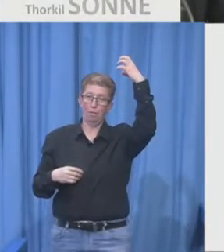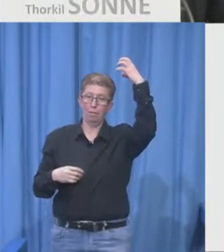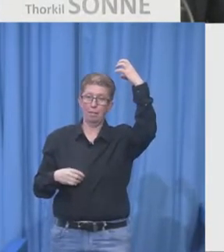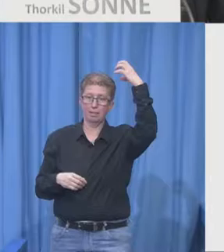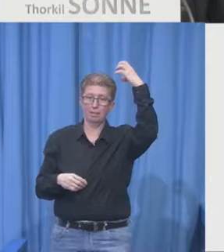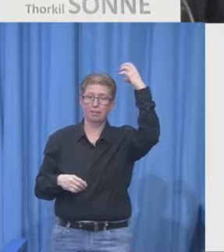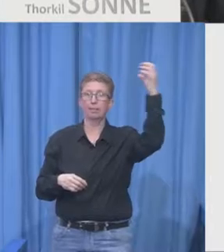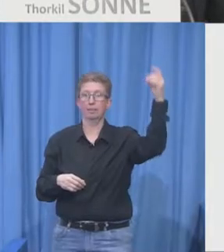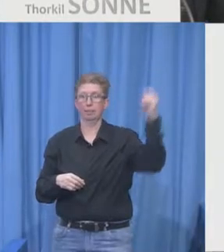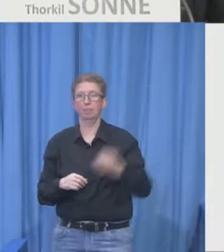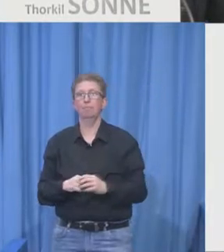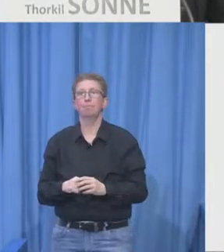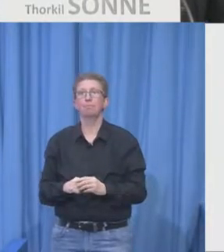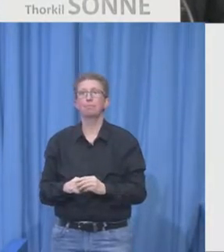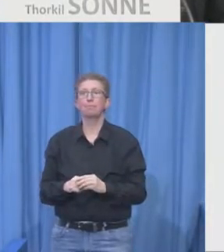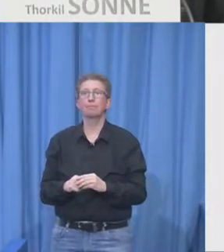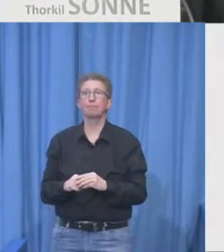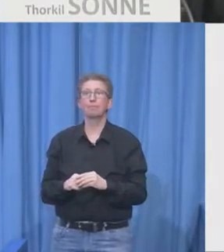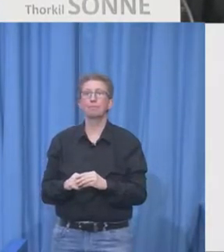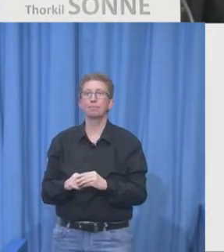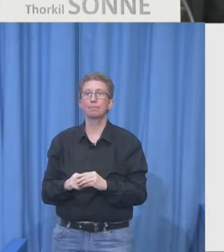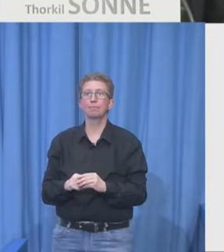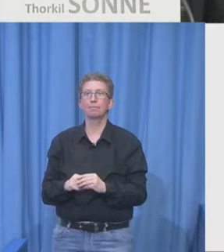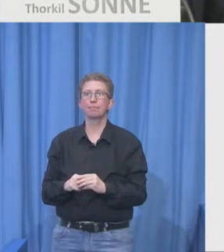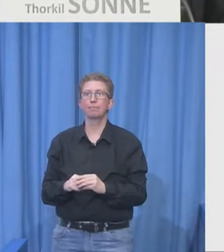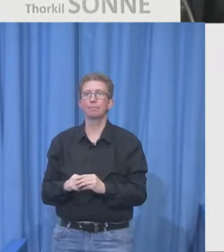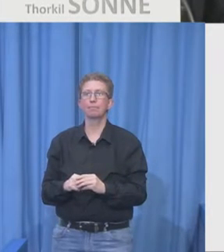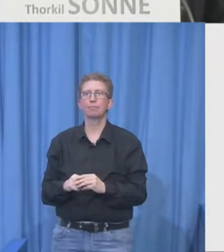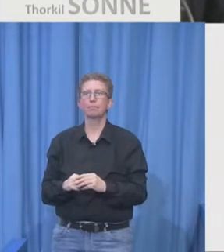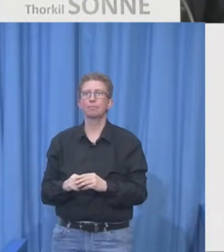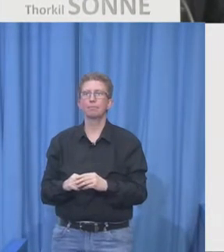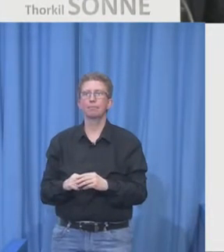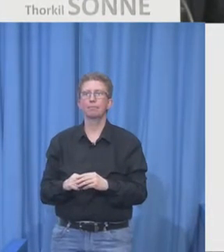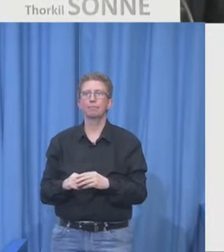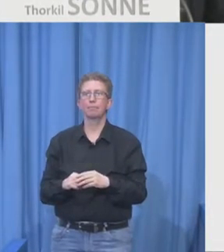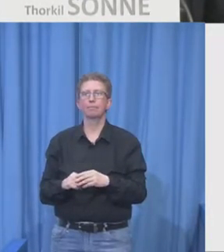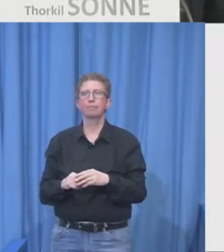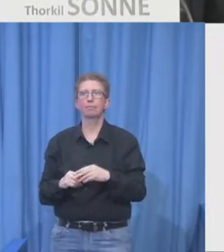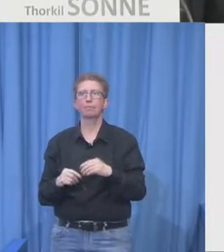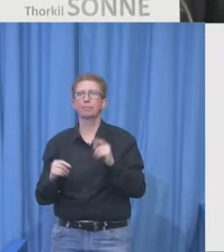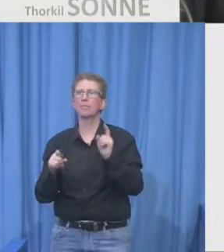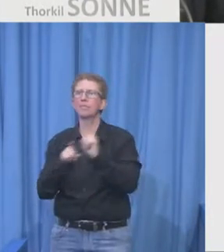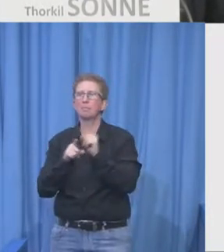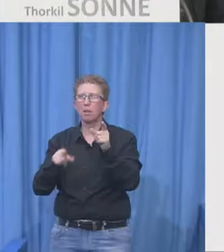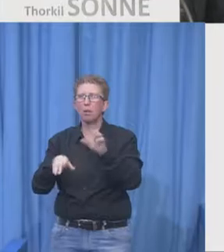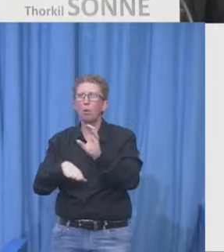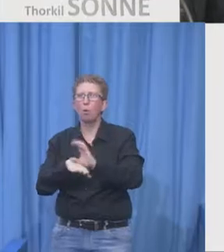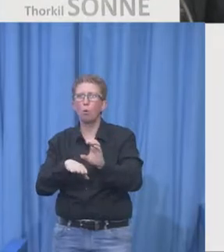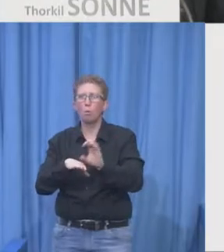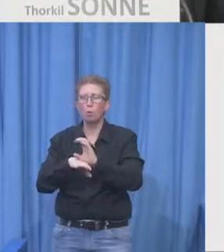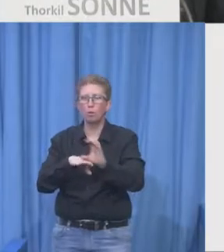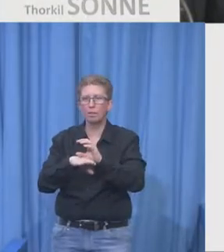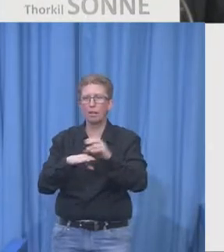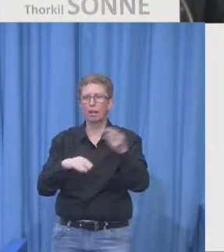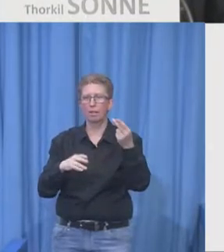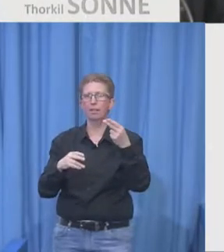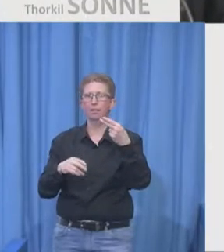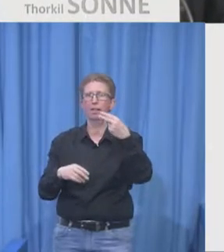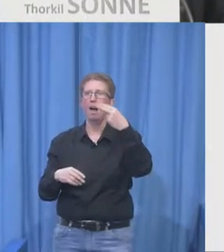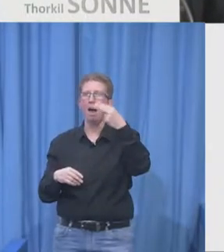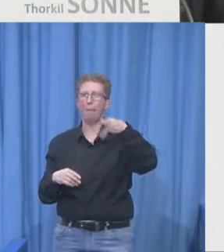For Department of Human Services, we're doing software testing. And the recent business area we developed is pig